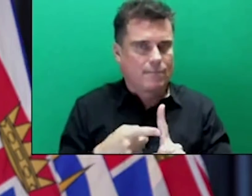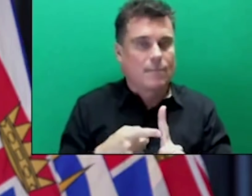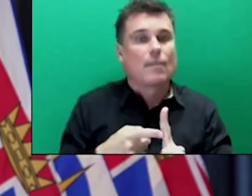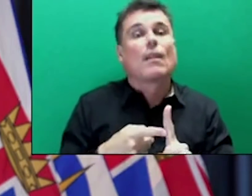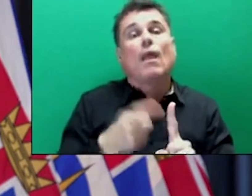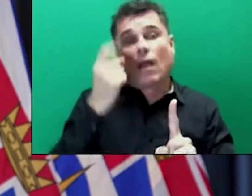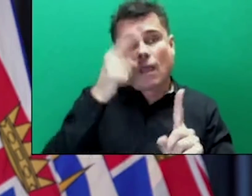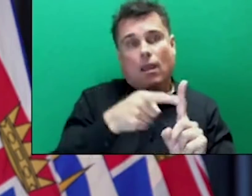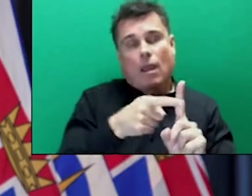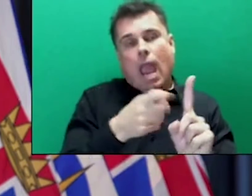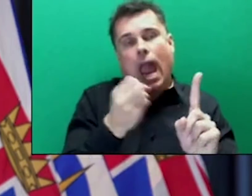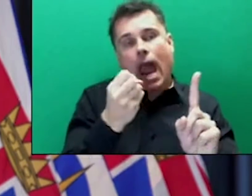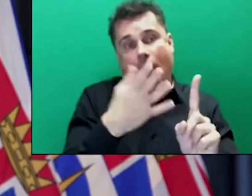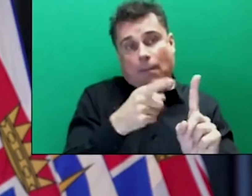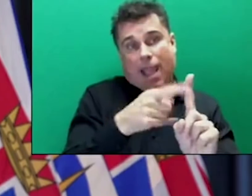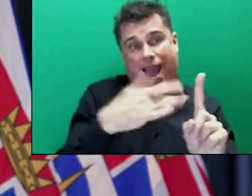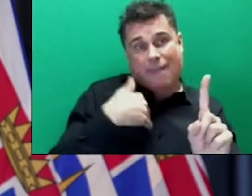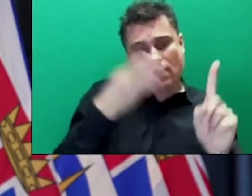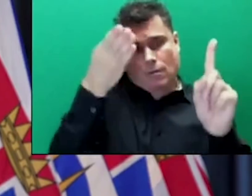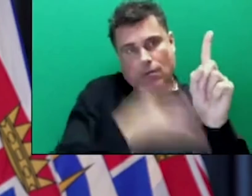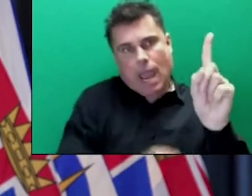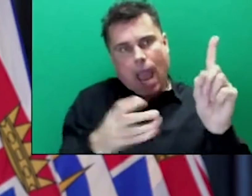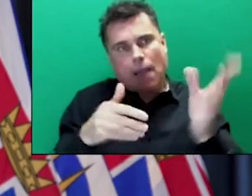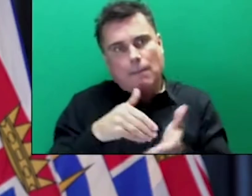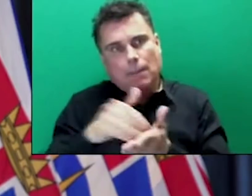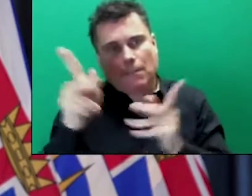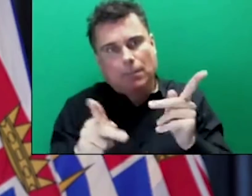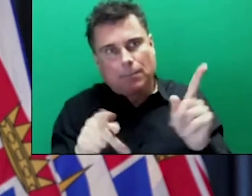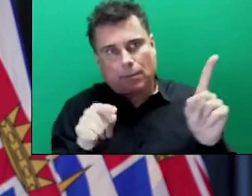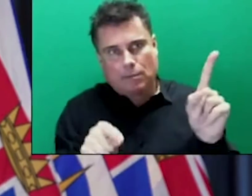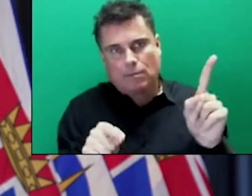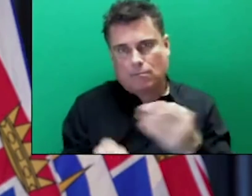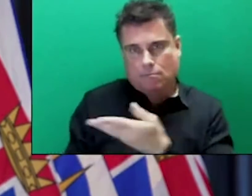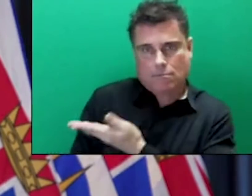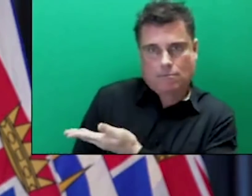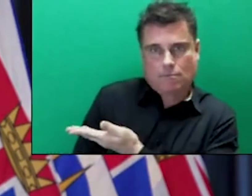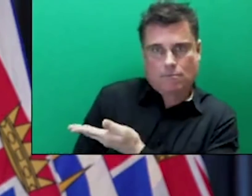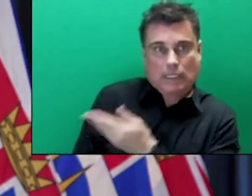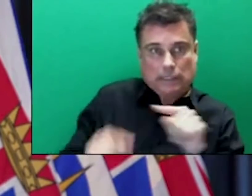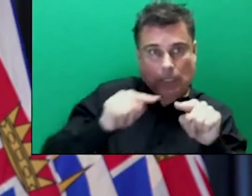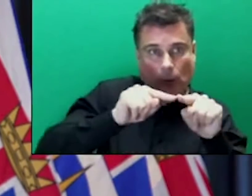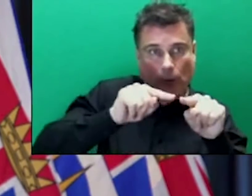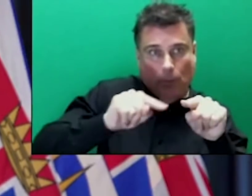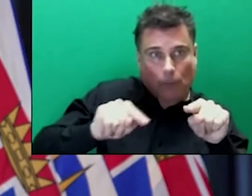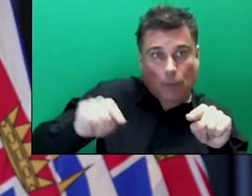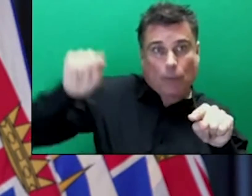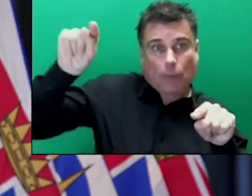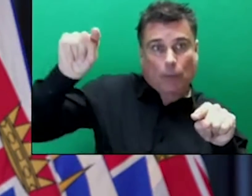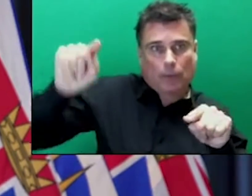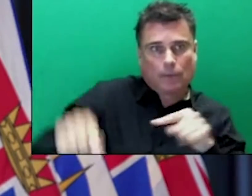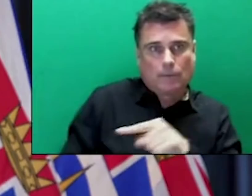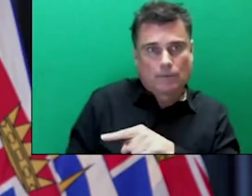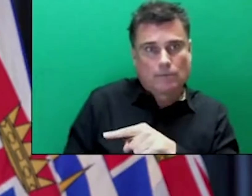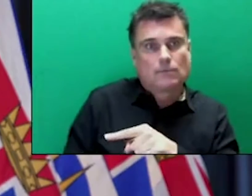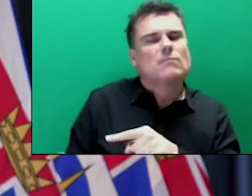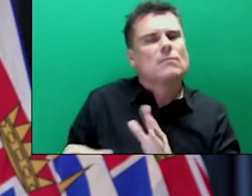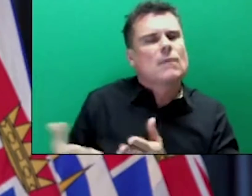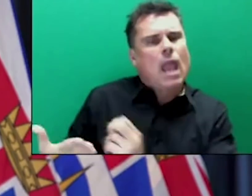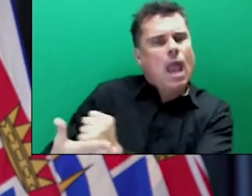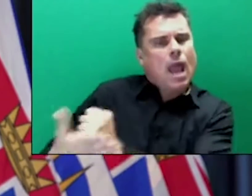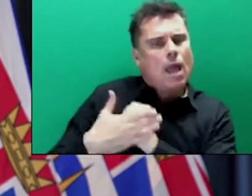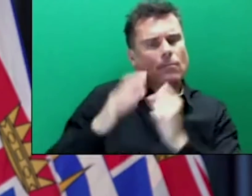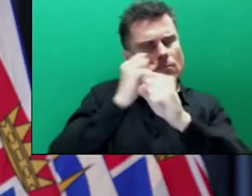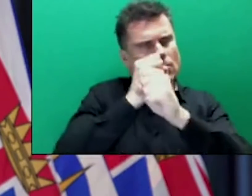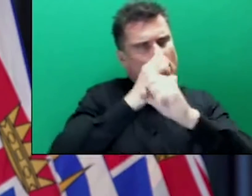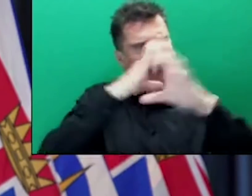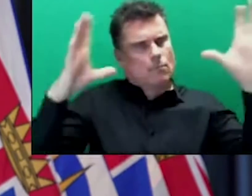this is something that helps us understand how we're progressing over time. The rate of increase, as you